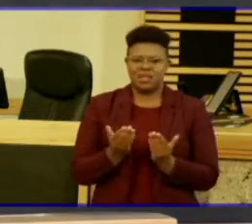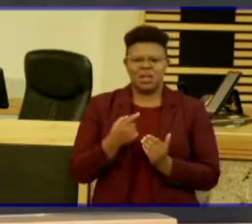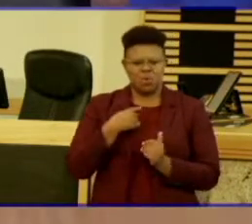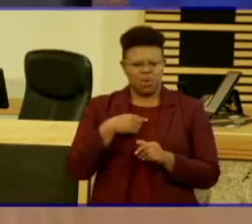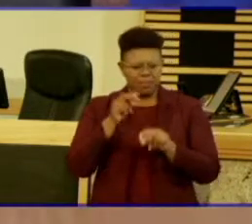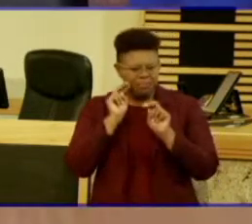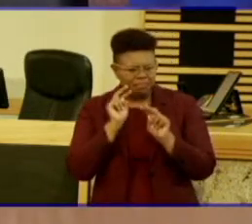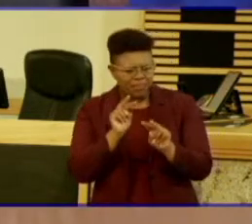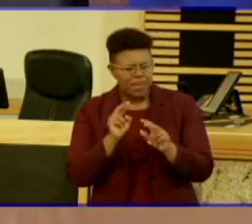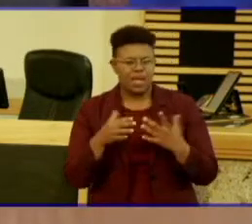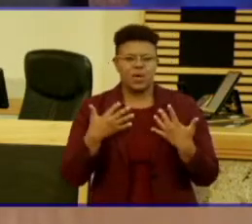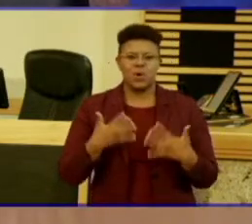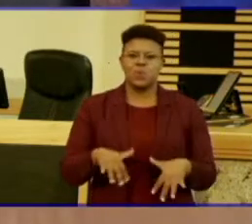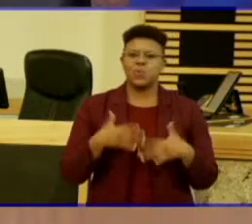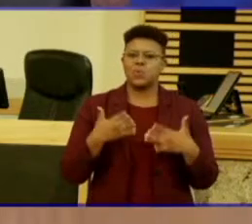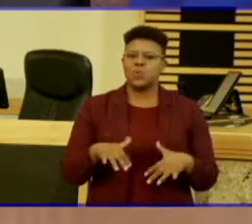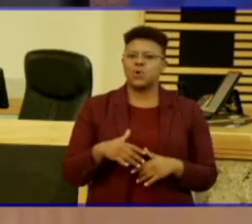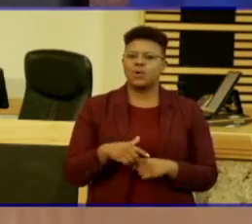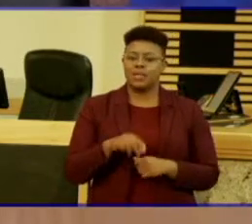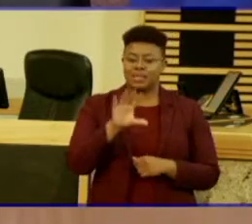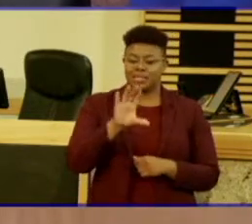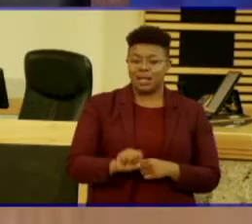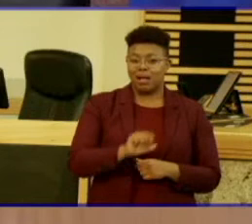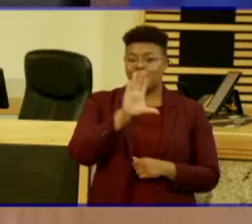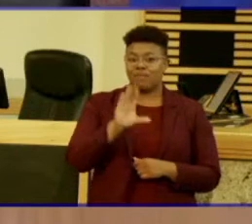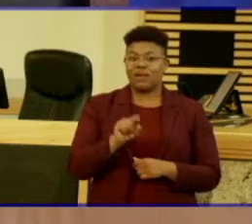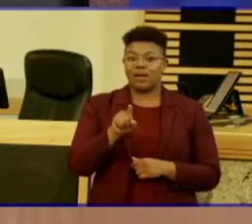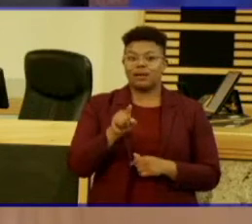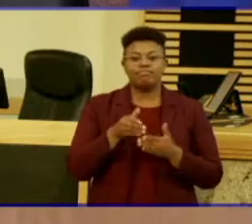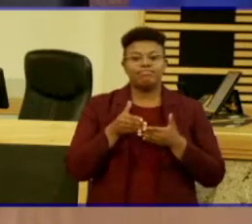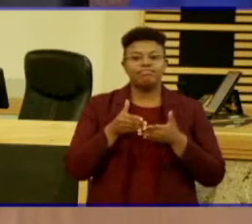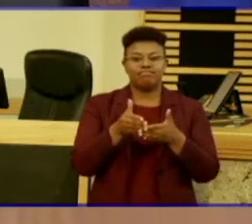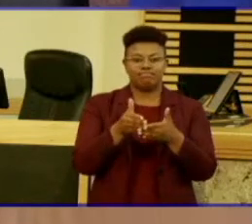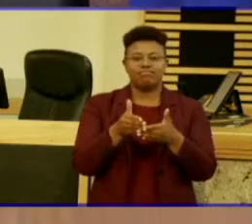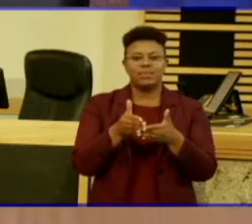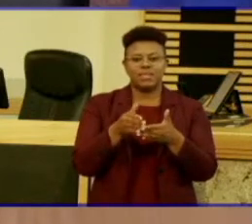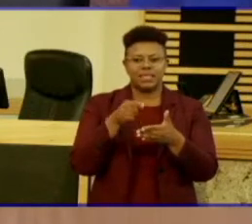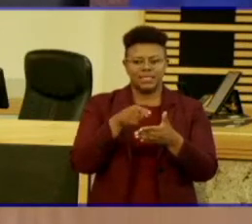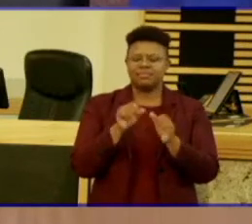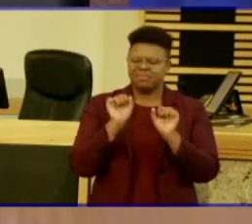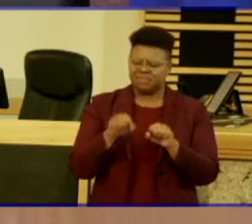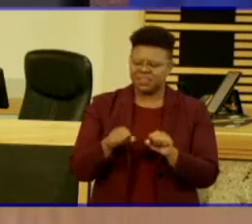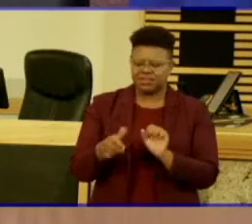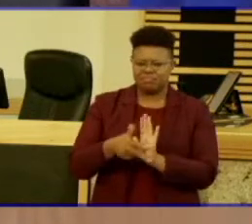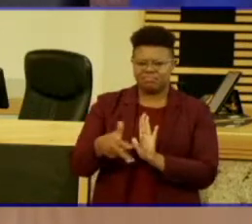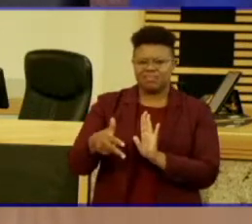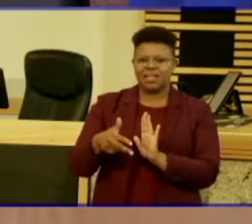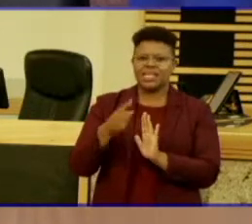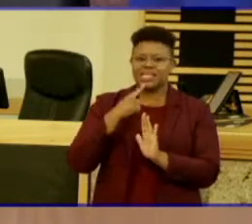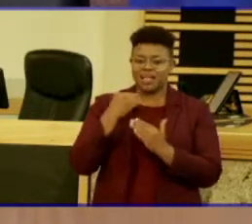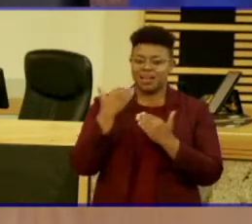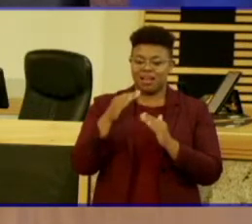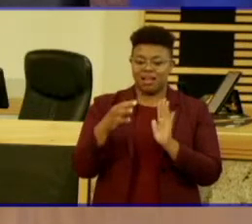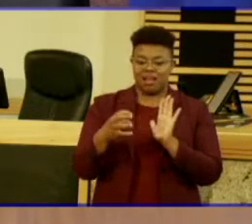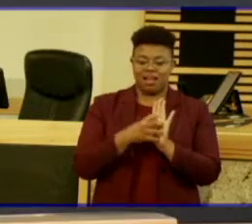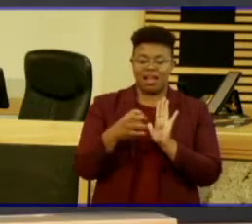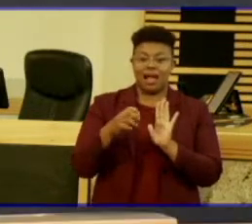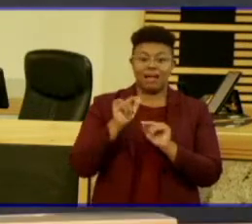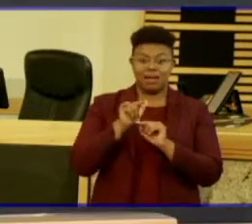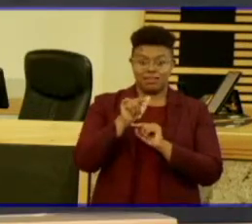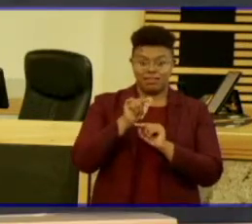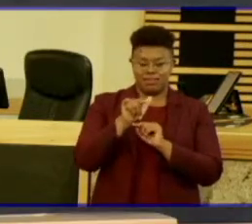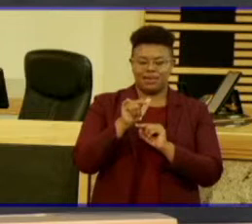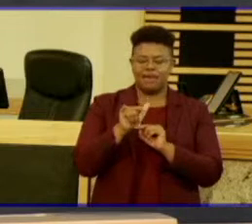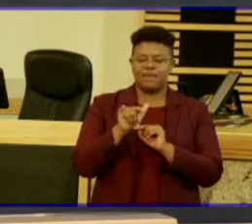with appreciation that the South African Civil Aviation Authority has granted a Category 5 license to the Mthatha